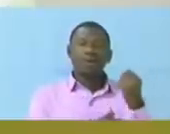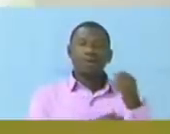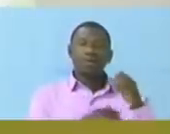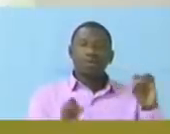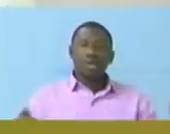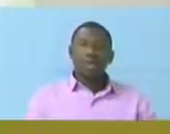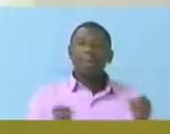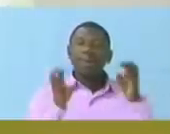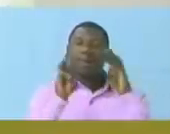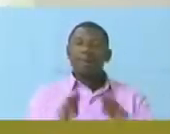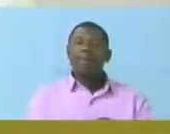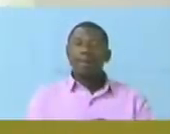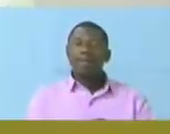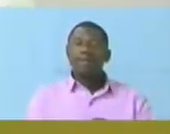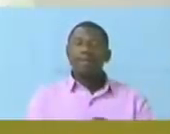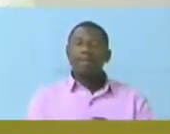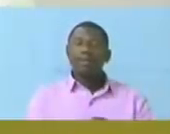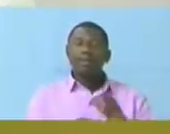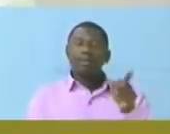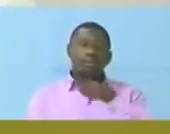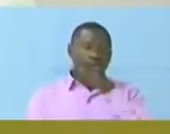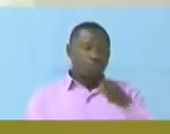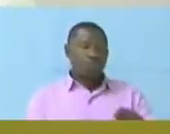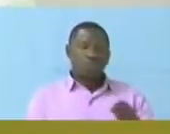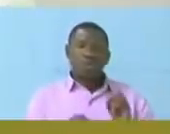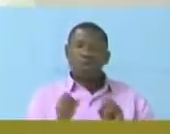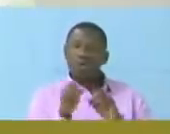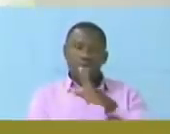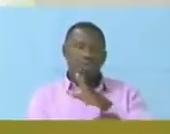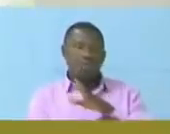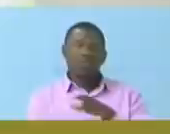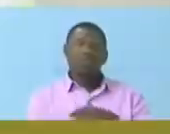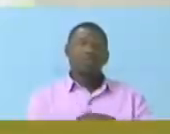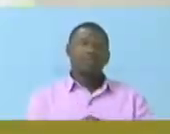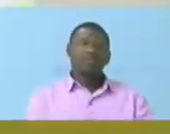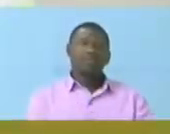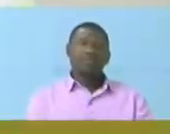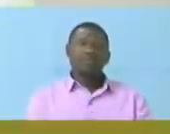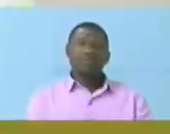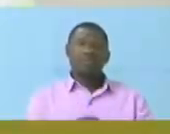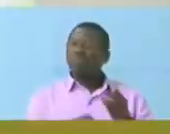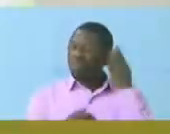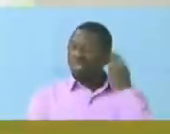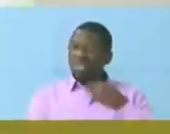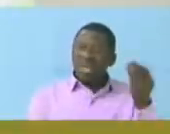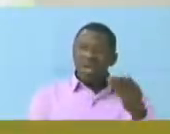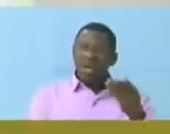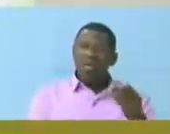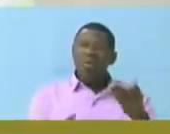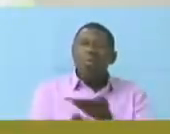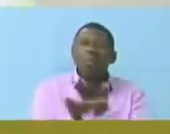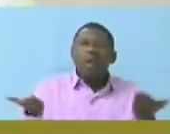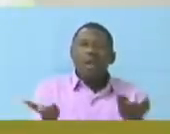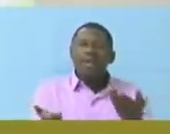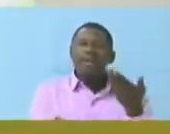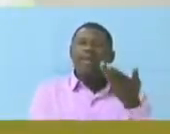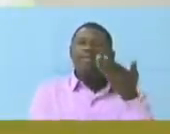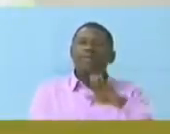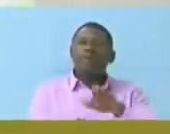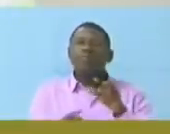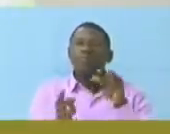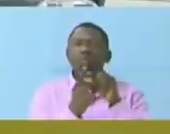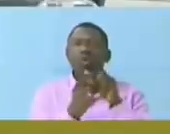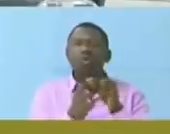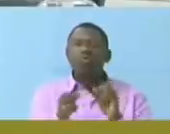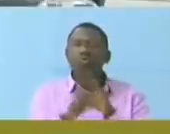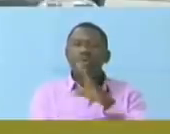orders, irrespective of where they come from. Kai tandi fo anu ka senandi ko jamala do ku lalu. Manke ka dun kundo dun de pour ka molta